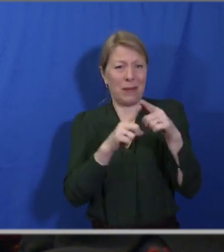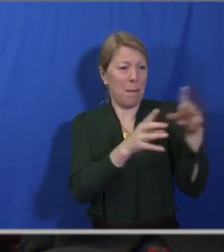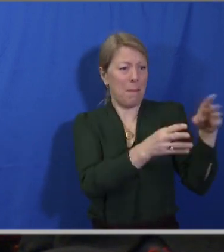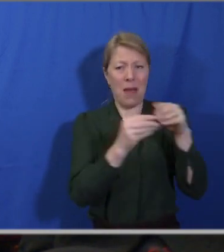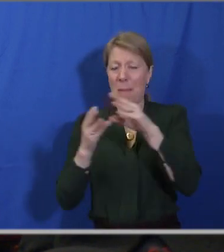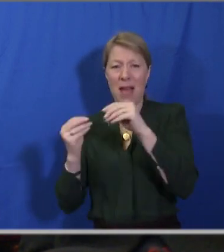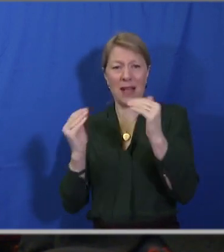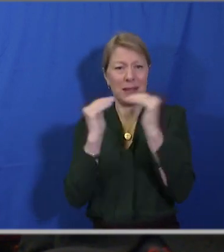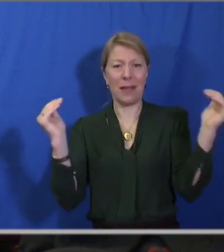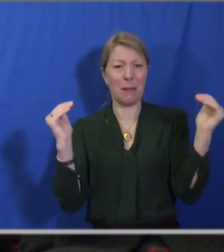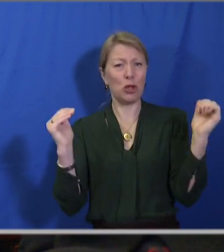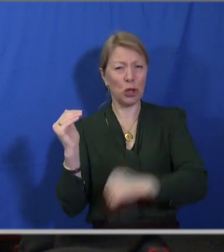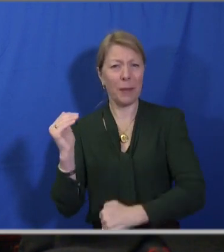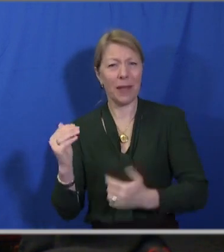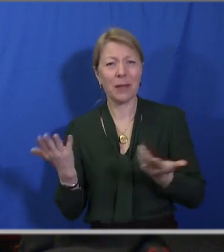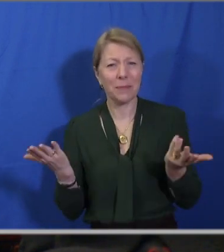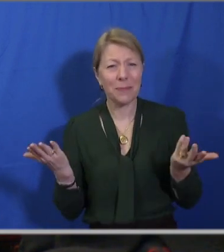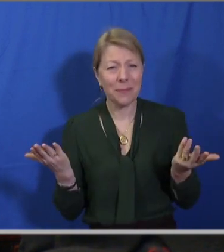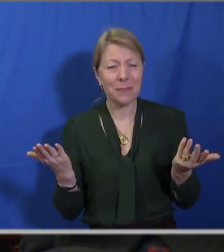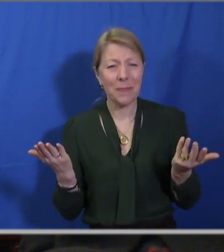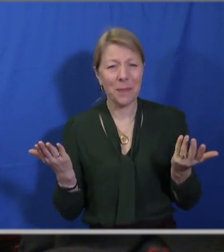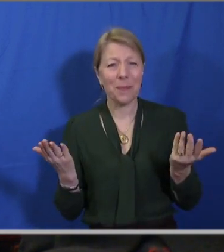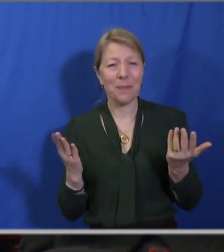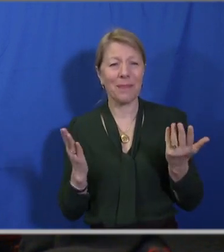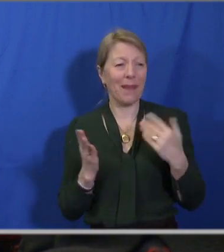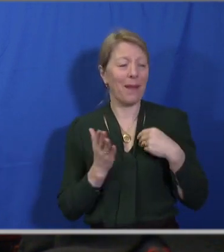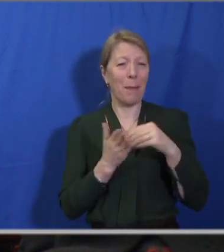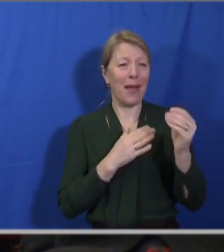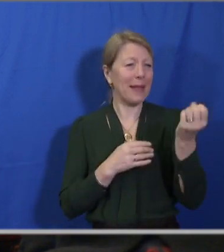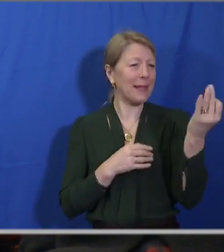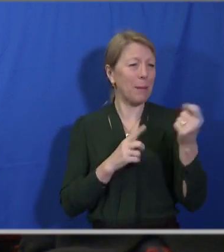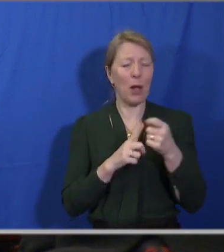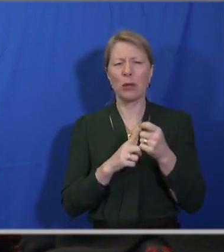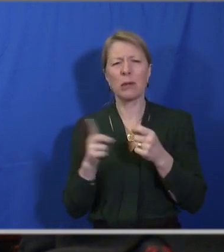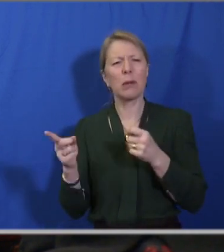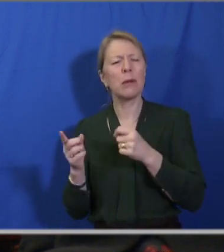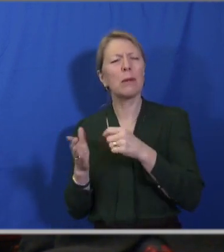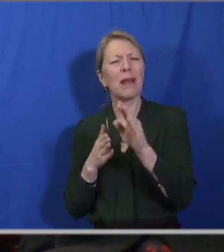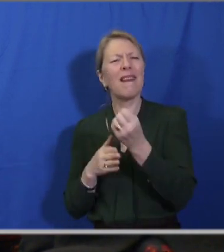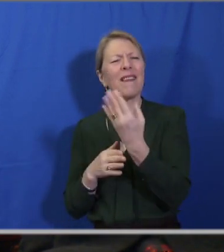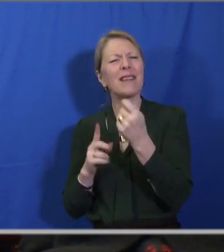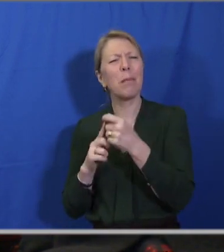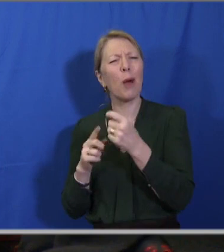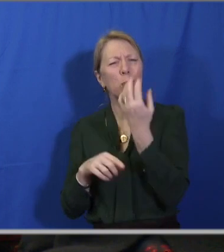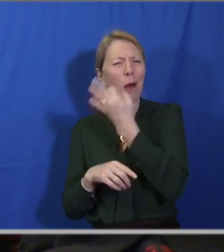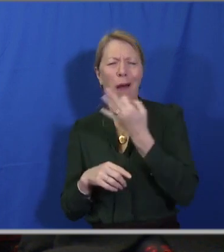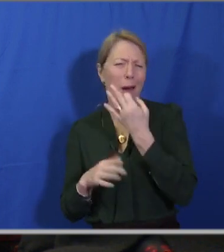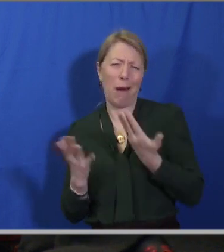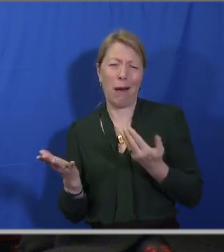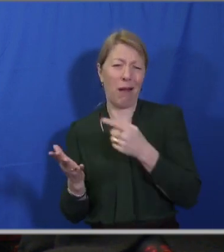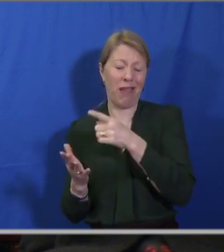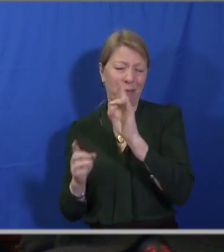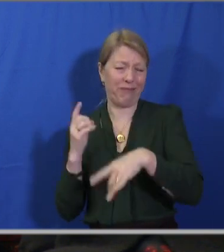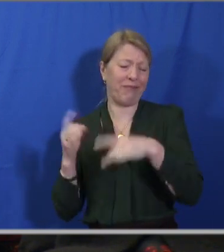extra, £3 is what it would be, from £15 up to 18 odds. Direct payment users should get